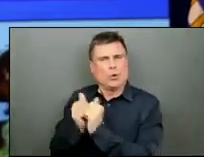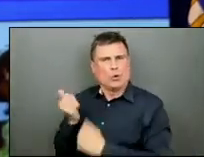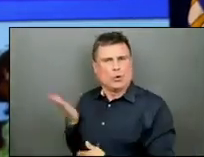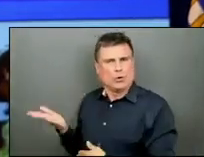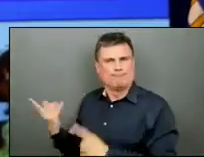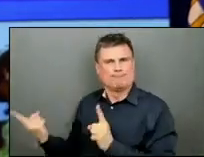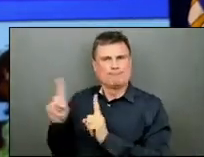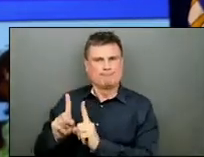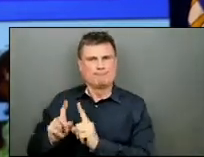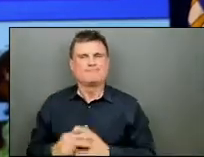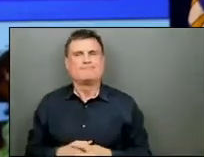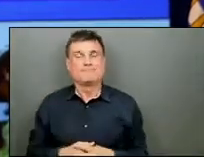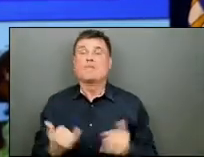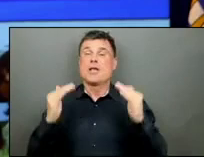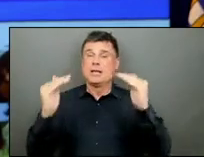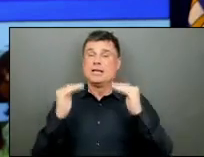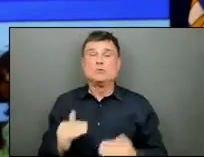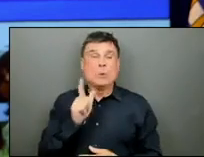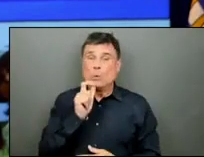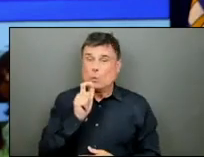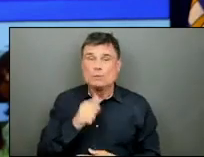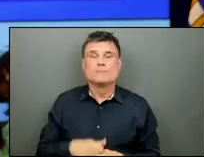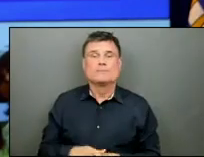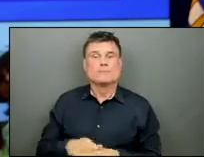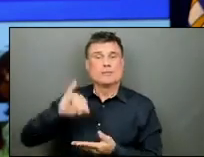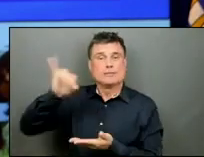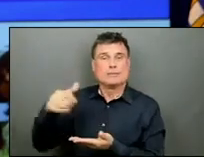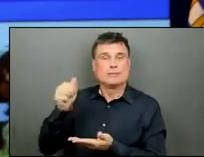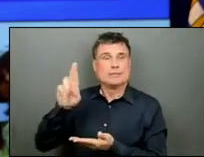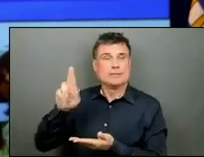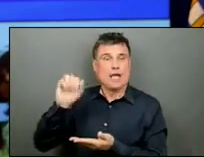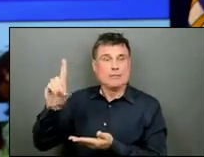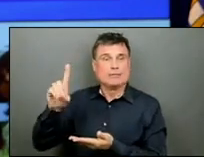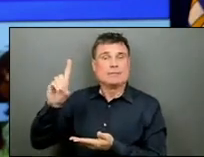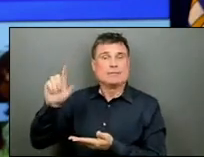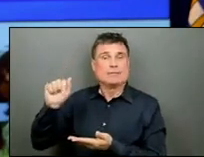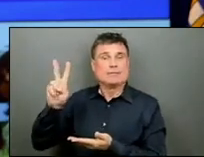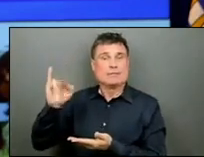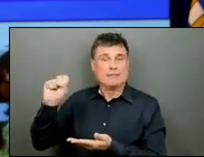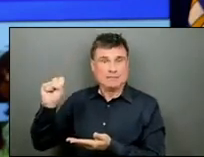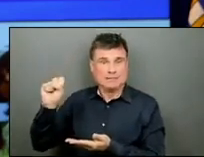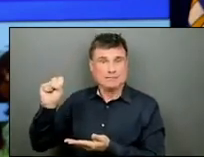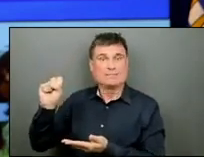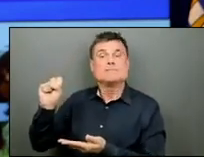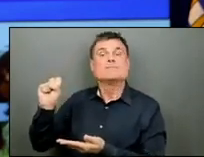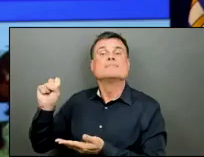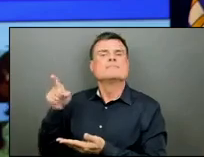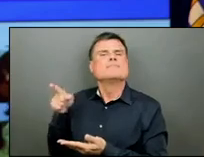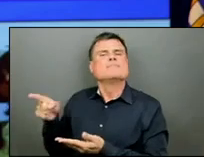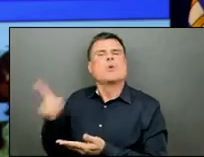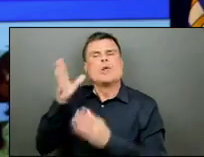like to introduce Jared Davis to speak about and share his experience with the Youth Employment Program. So I know he's joining us